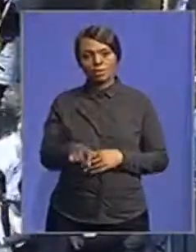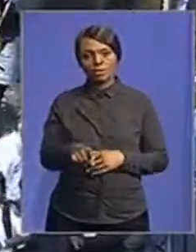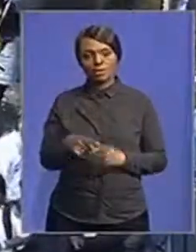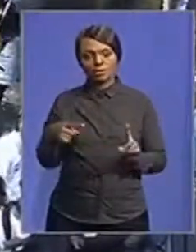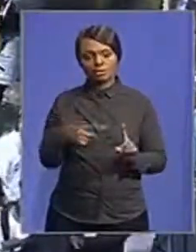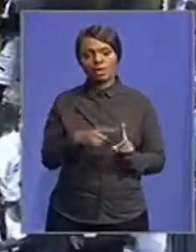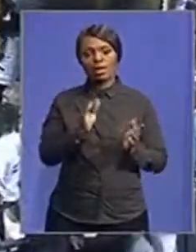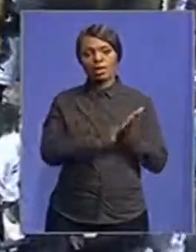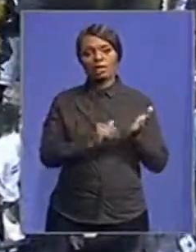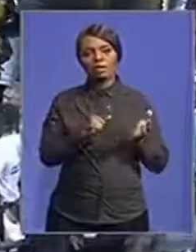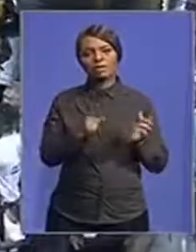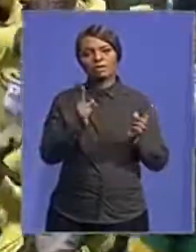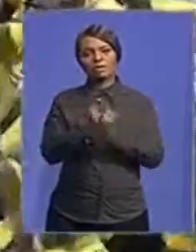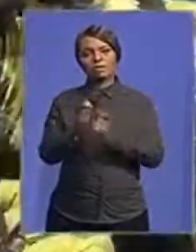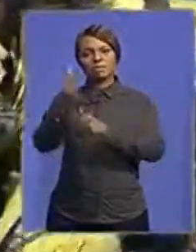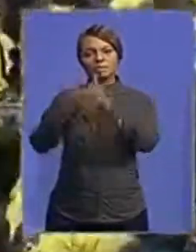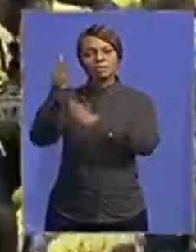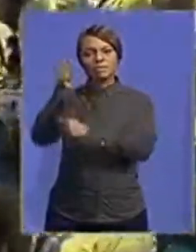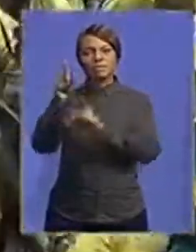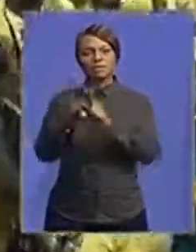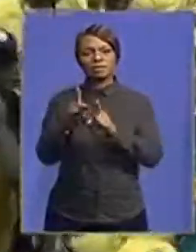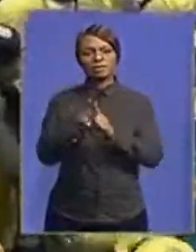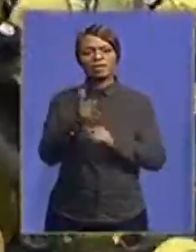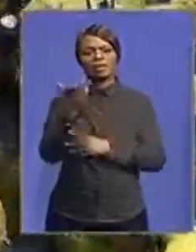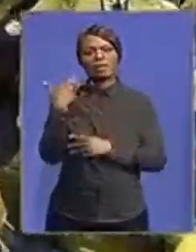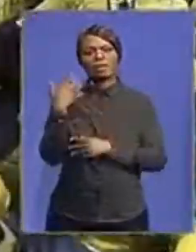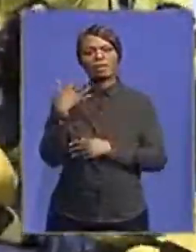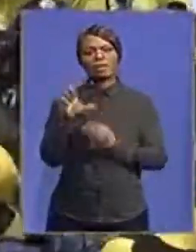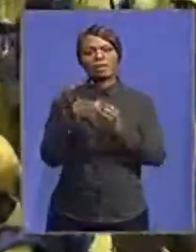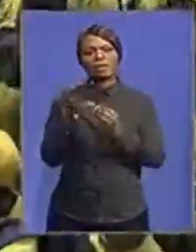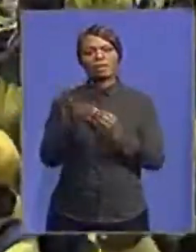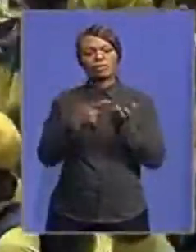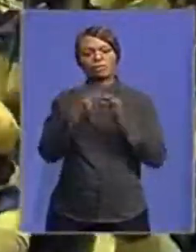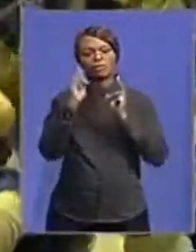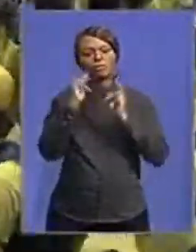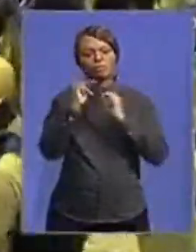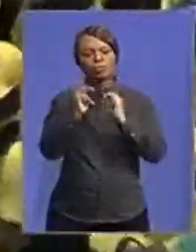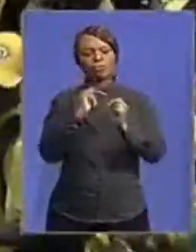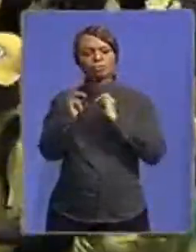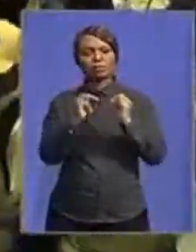iteanya le baetapele ba baholo le ba mehleng ba mokga ho tshohla pharela ena.